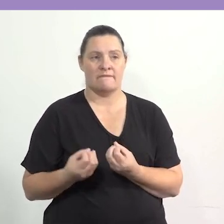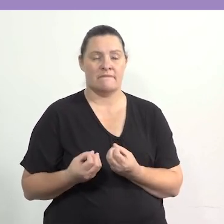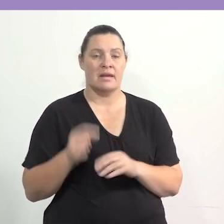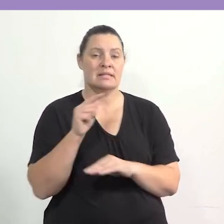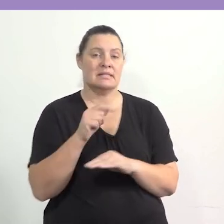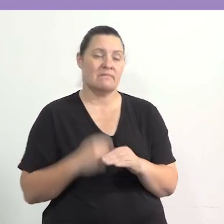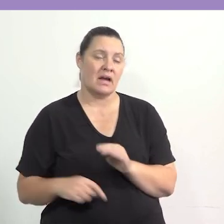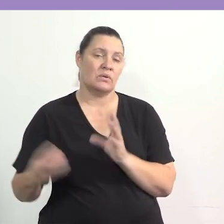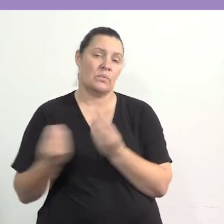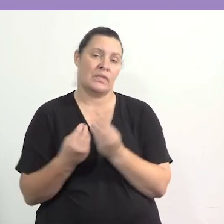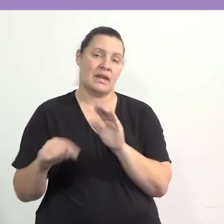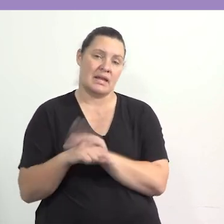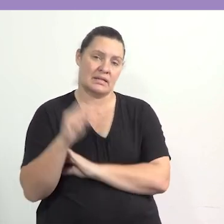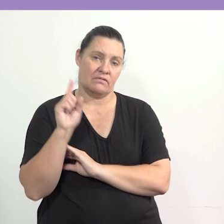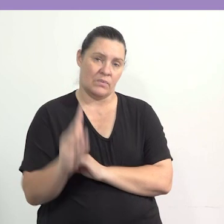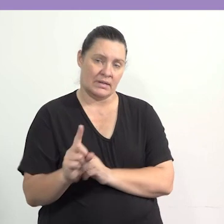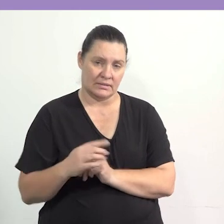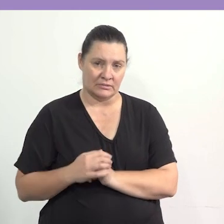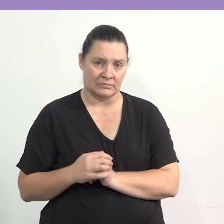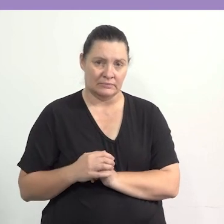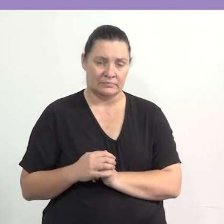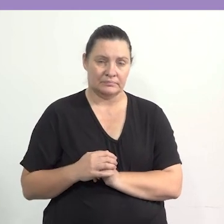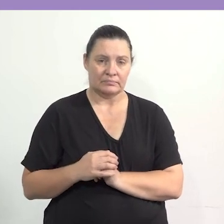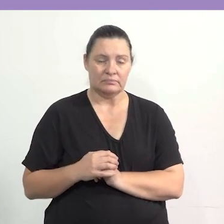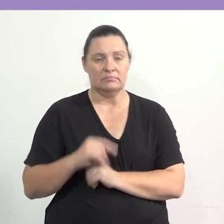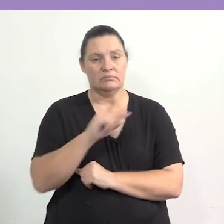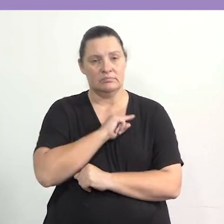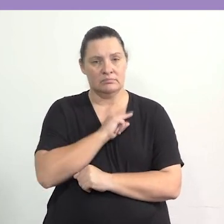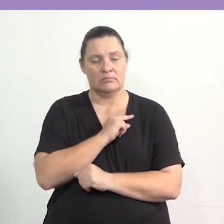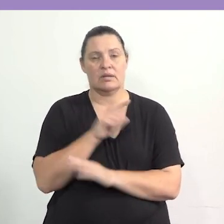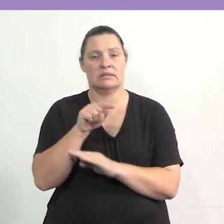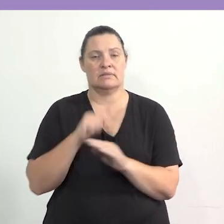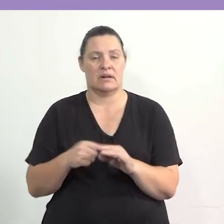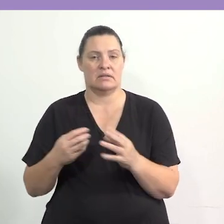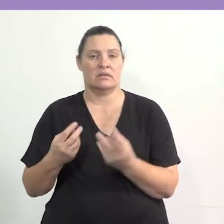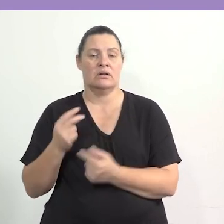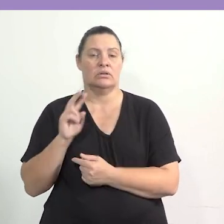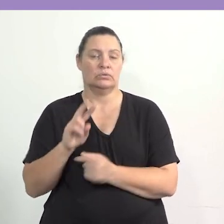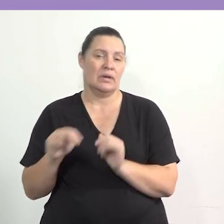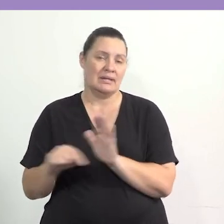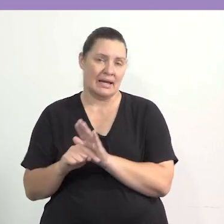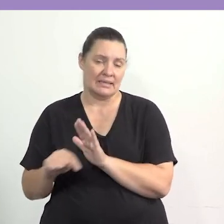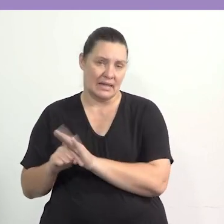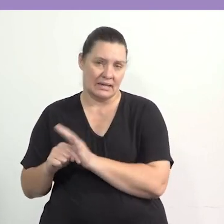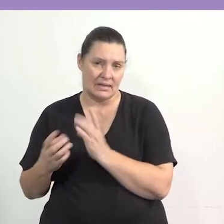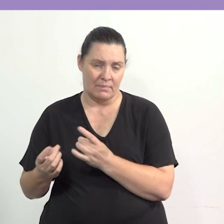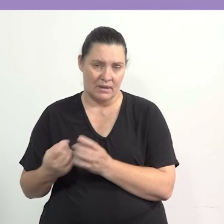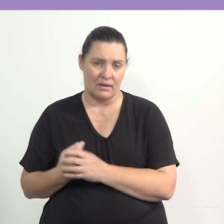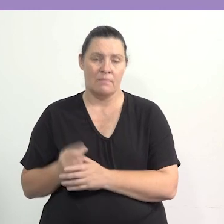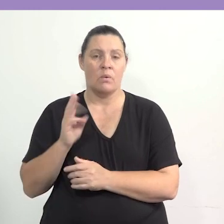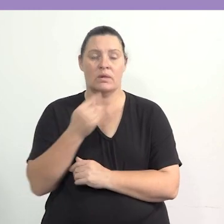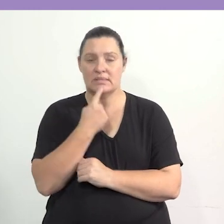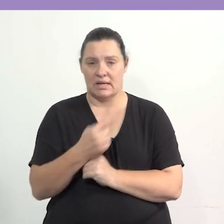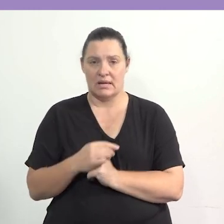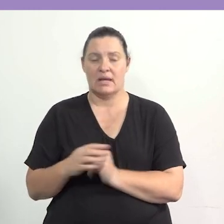are dividing with a negative 1. And then because I am dividing two negative numbers, I am going